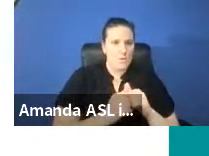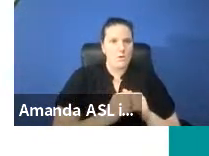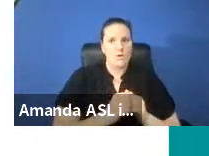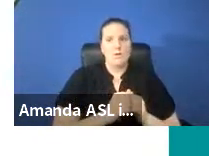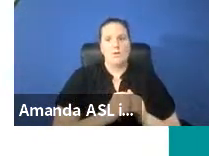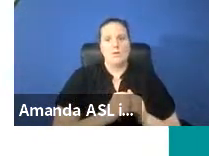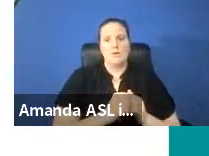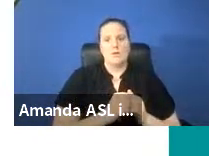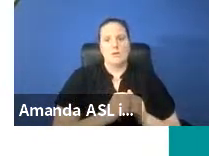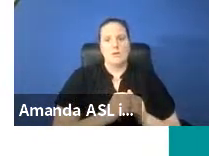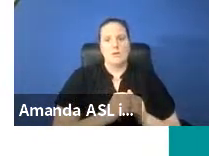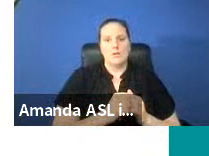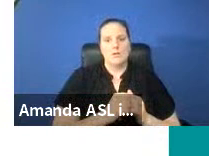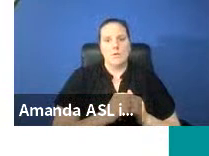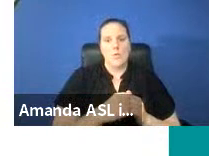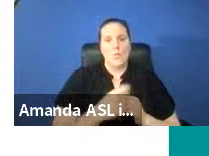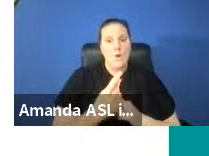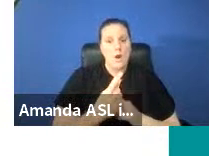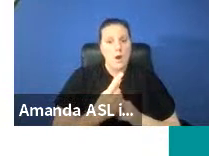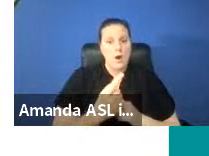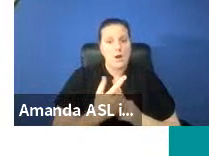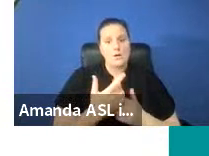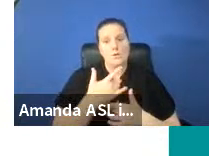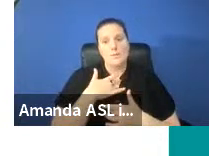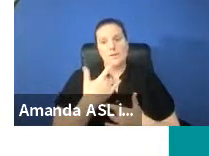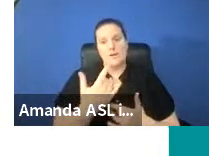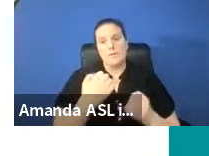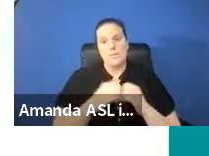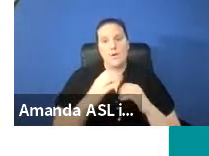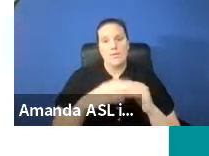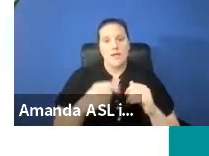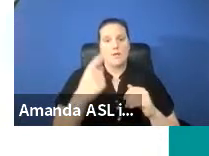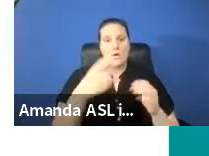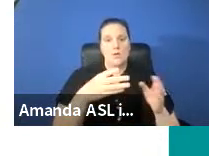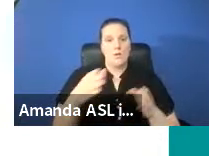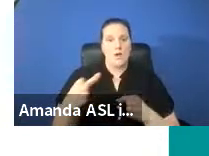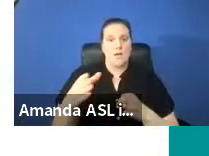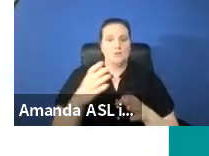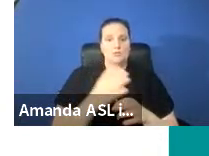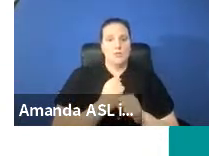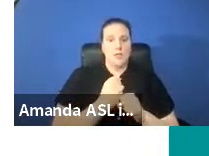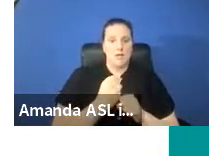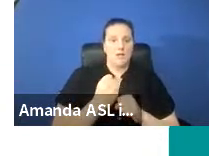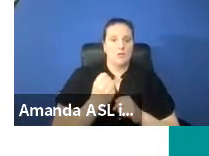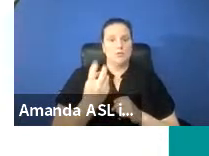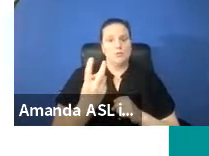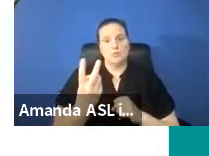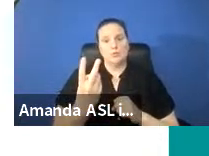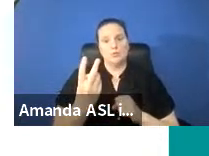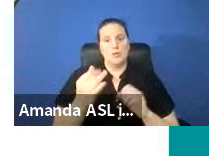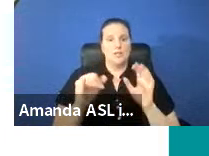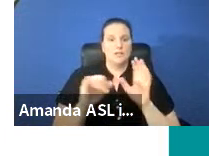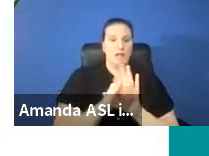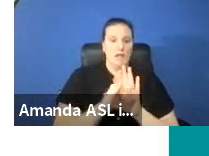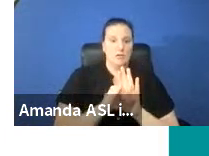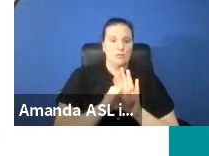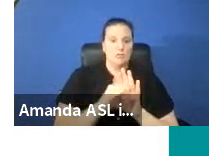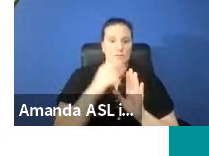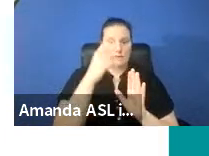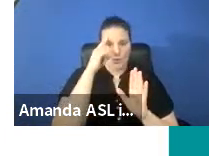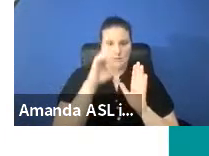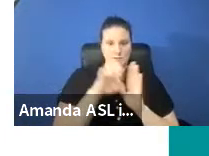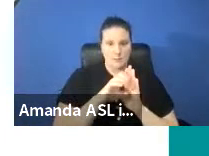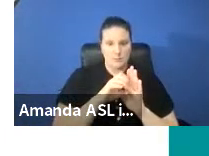And we might have one or likely more than one way to be able to get to those indicators. So for example,